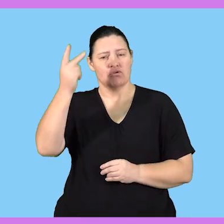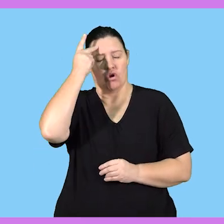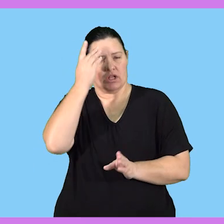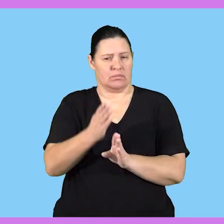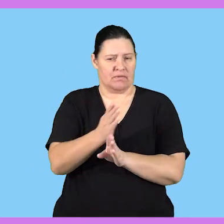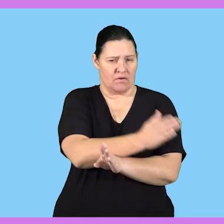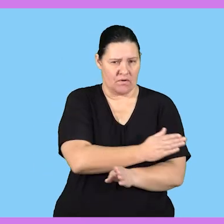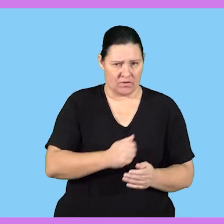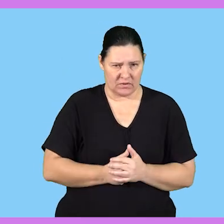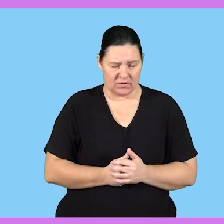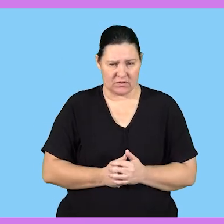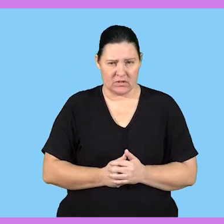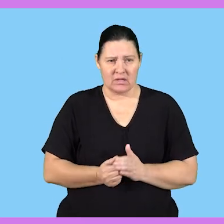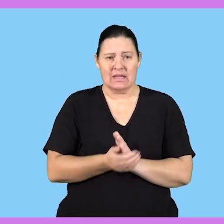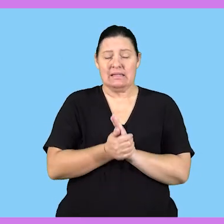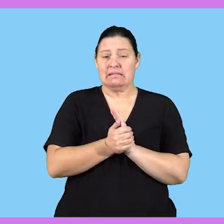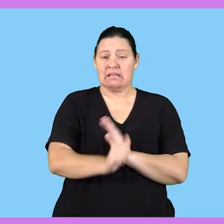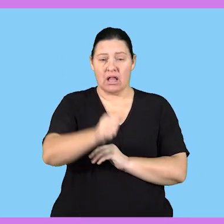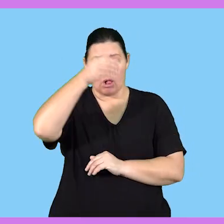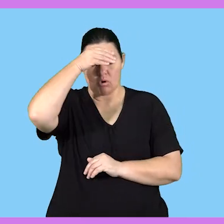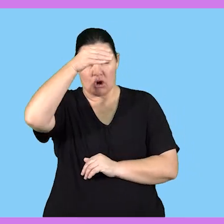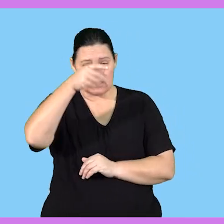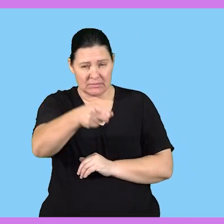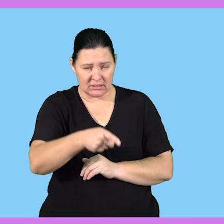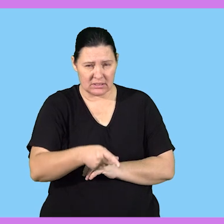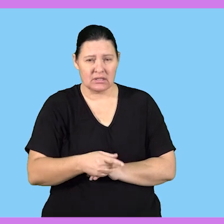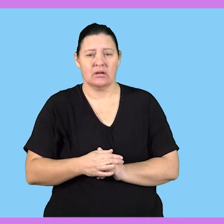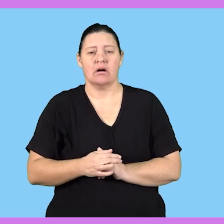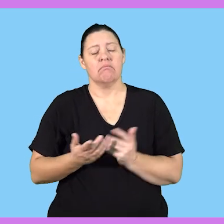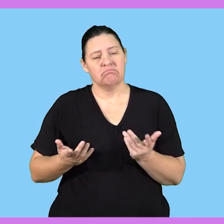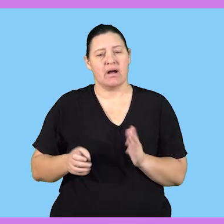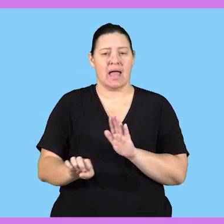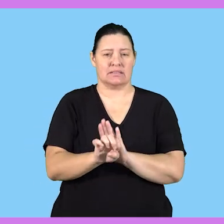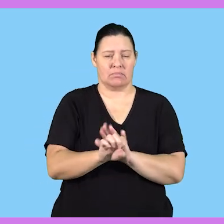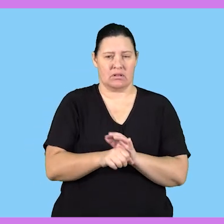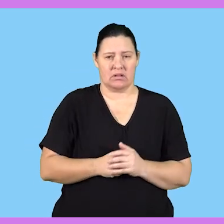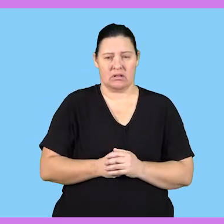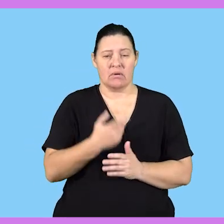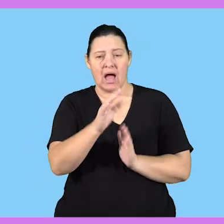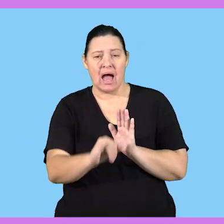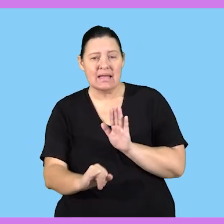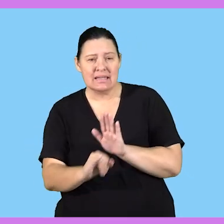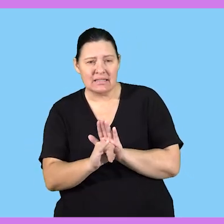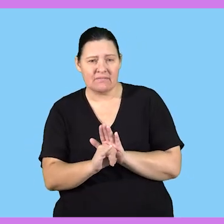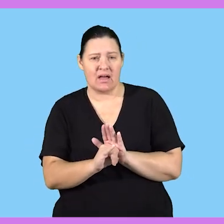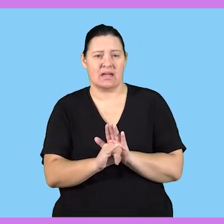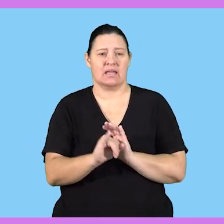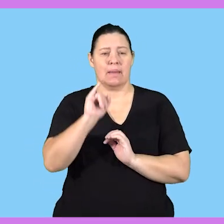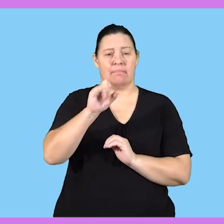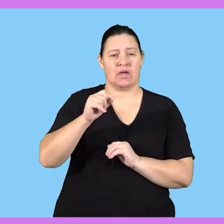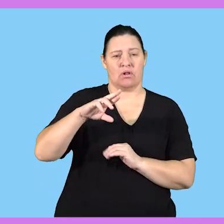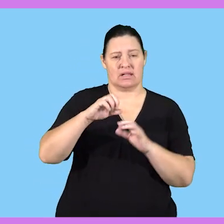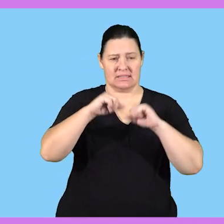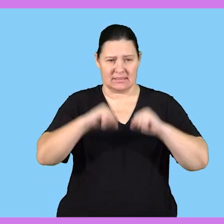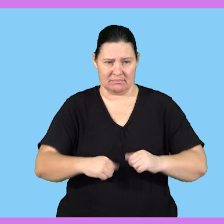that pre-knowledge? So first of all, the skills and concepts taught in previous grades. For example, identify the imperial system.